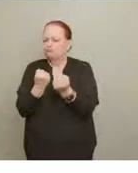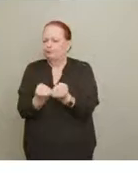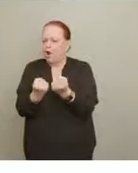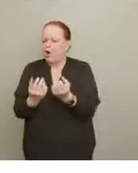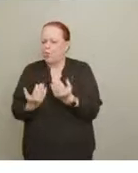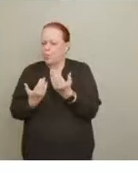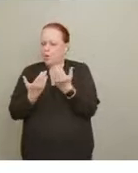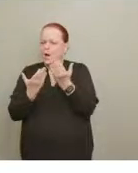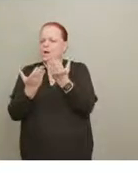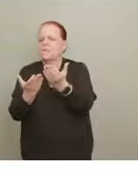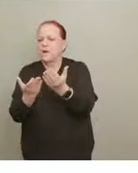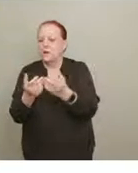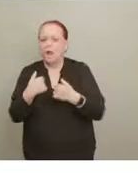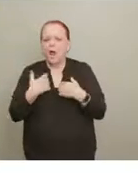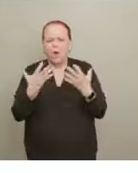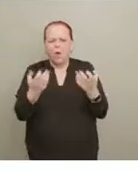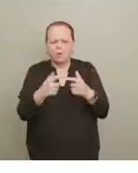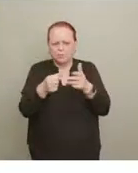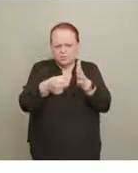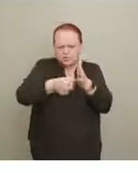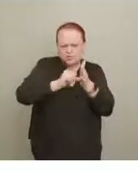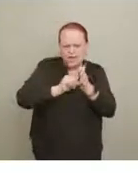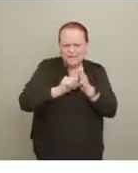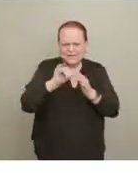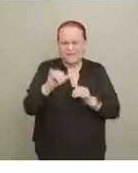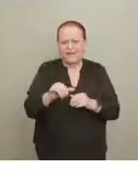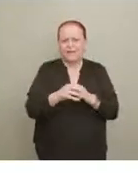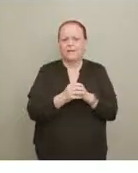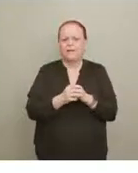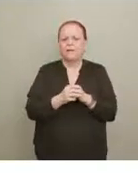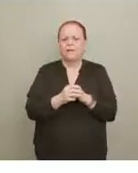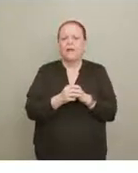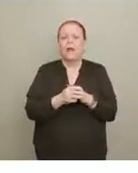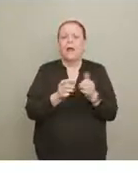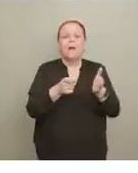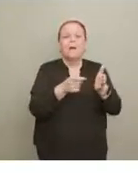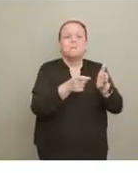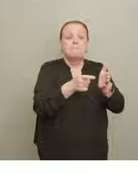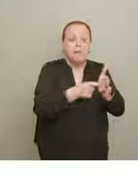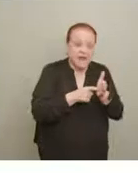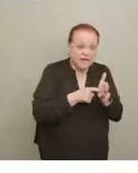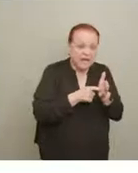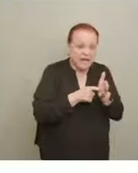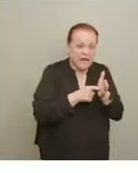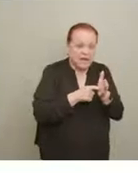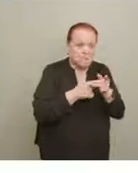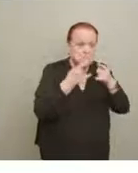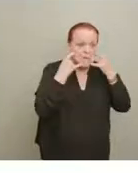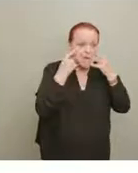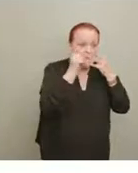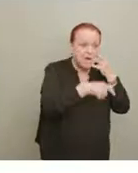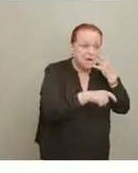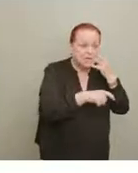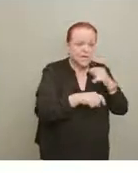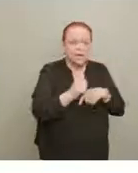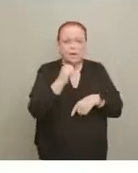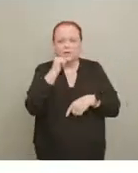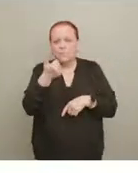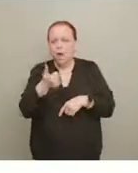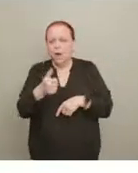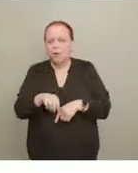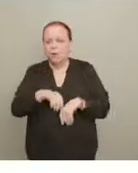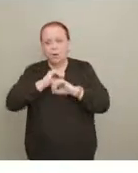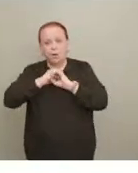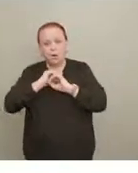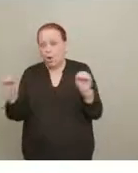Let me stress that point. It's not like the mandate go from yes mandate and then the next day no mandate, optional.